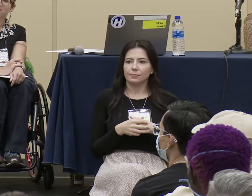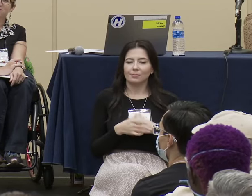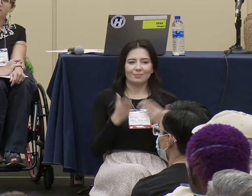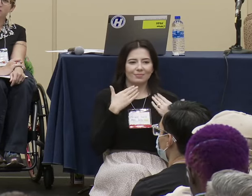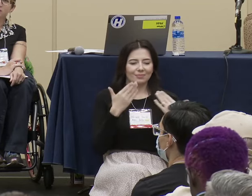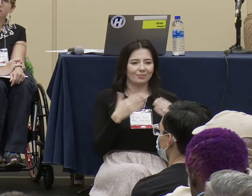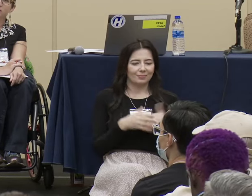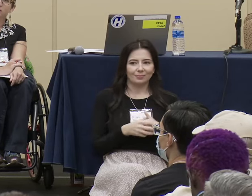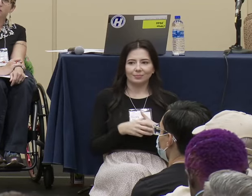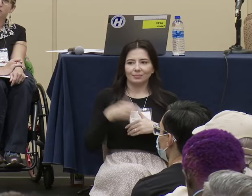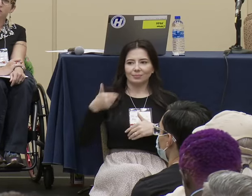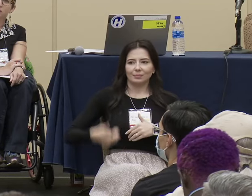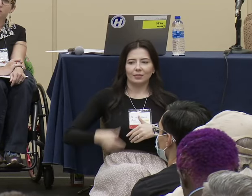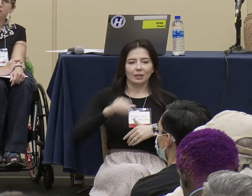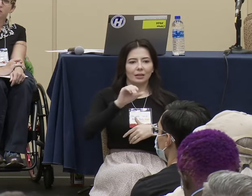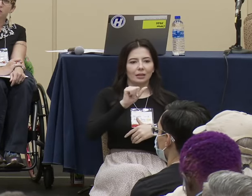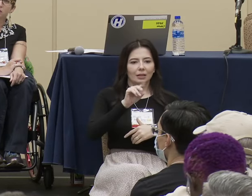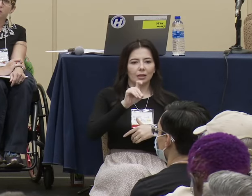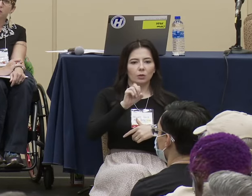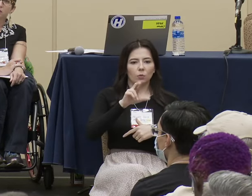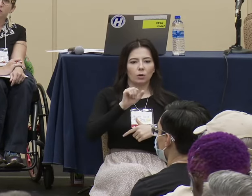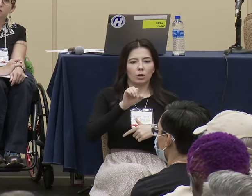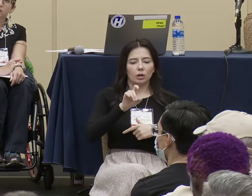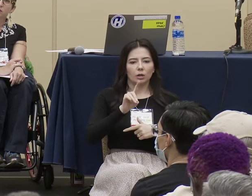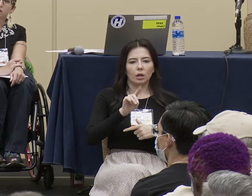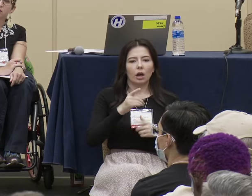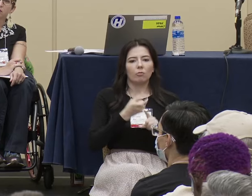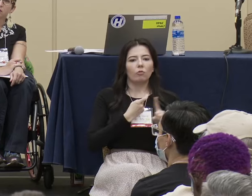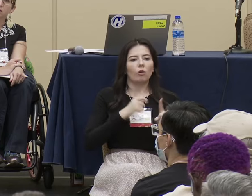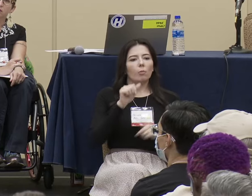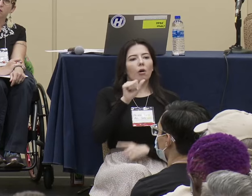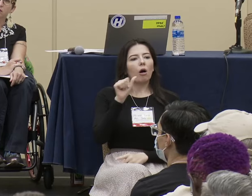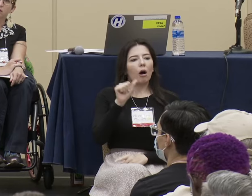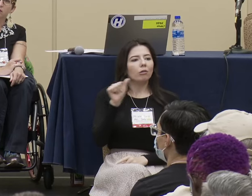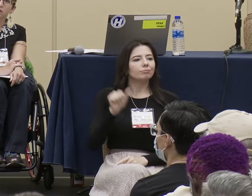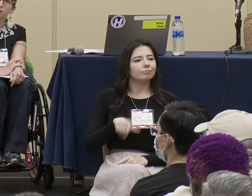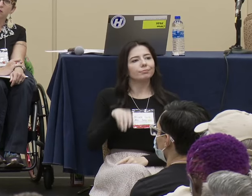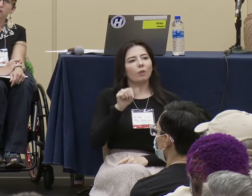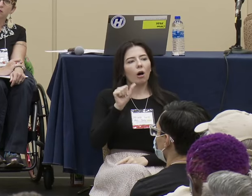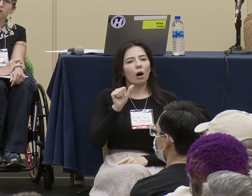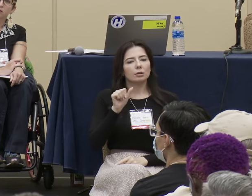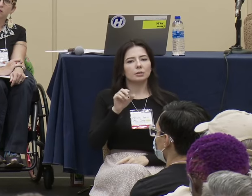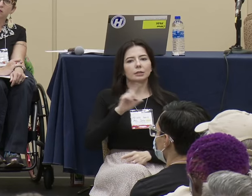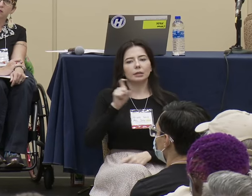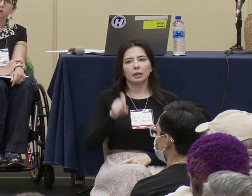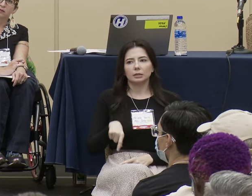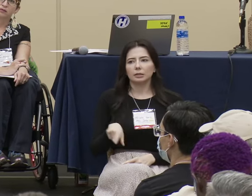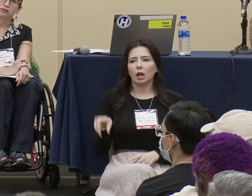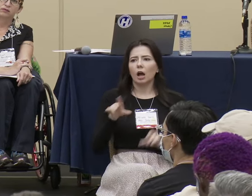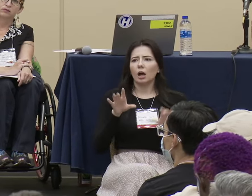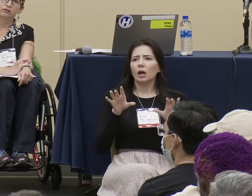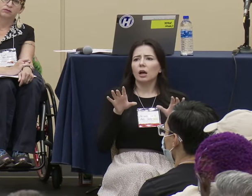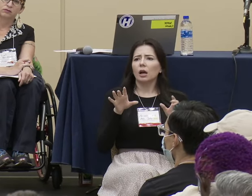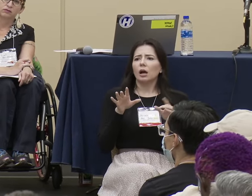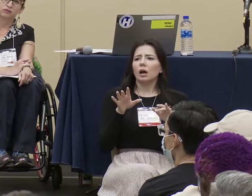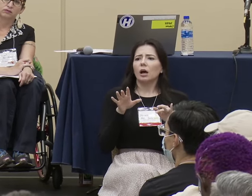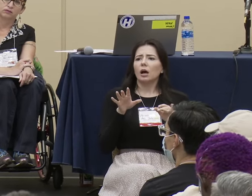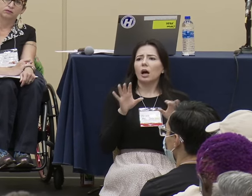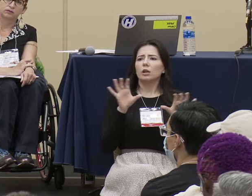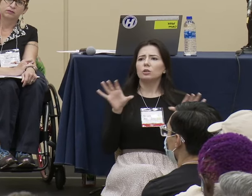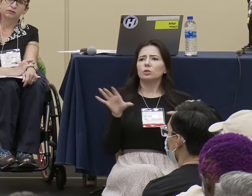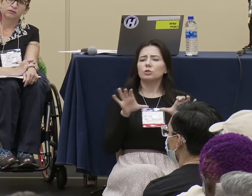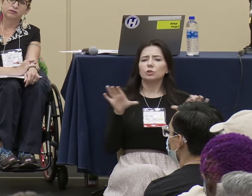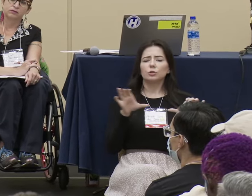Thank you. My name's Edward, I'm from Austin. I'm an internist, but I do addiction medicine and